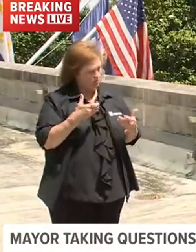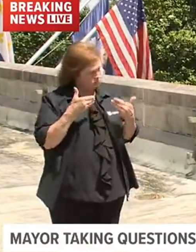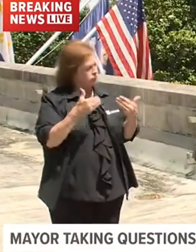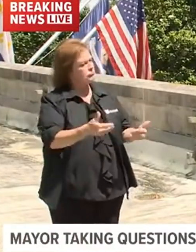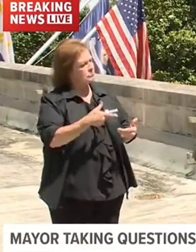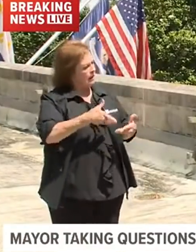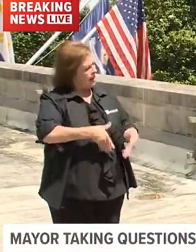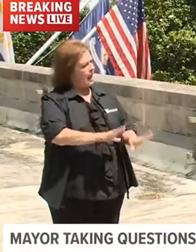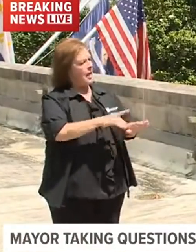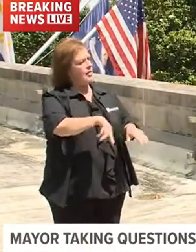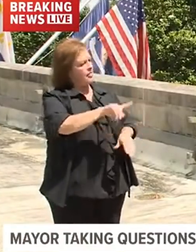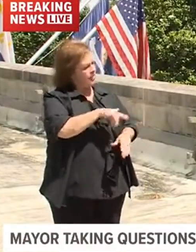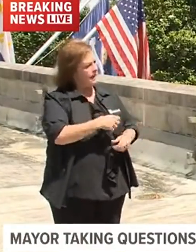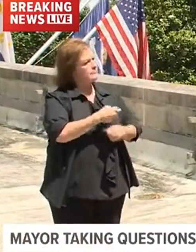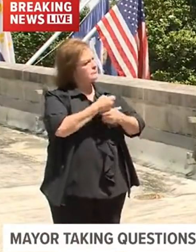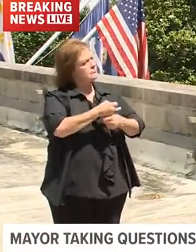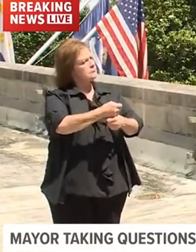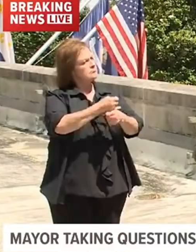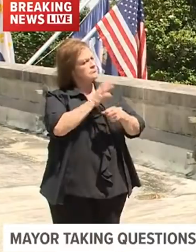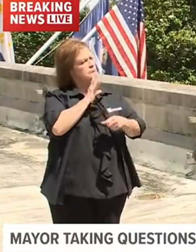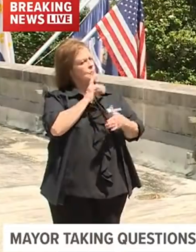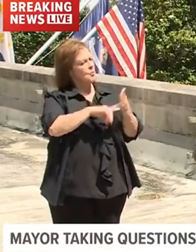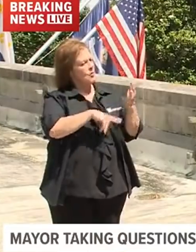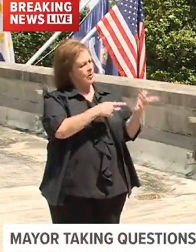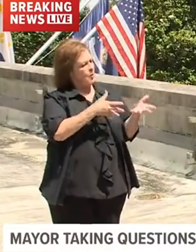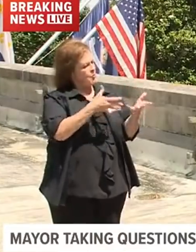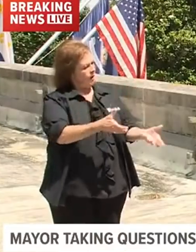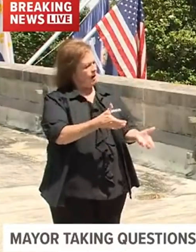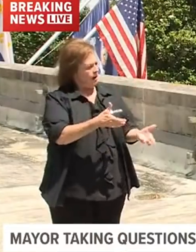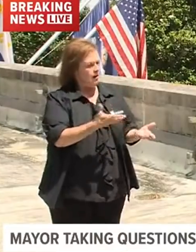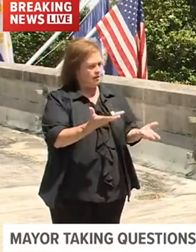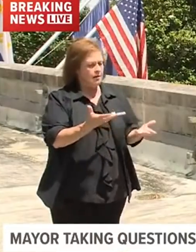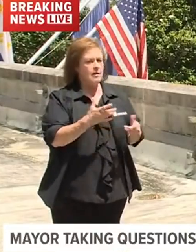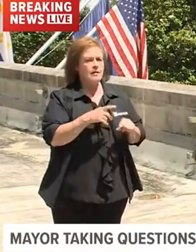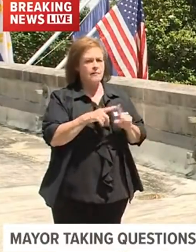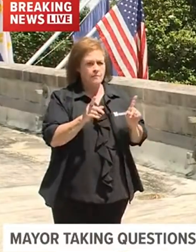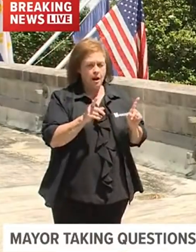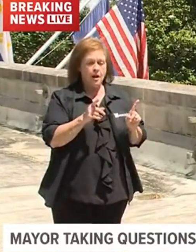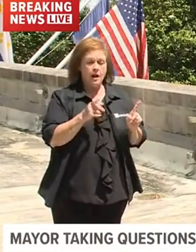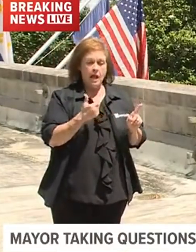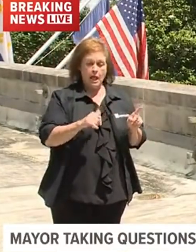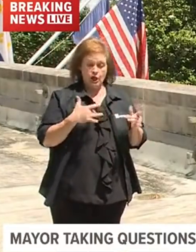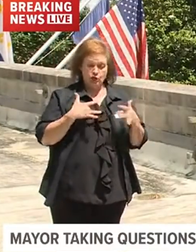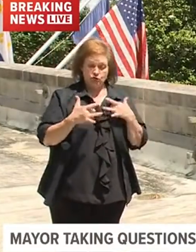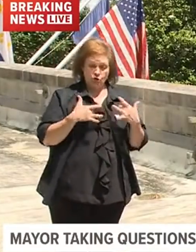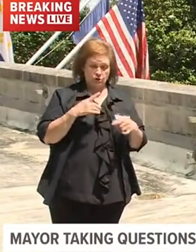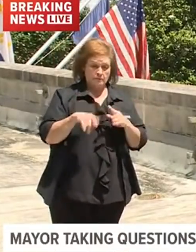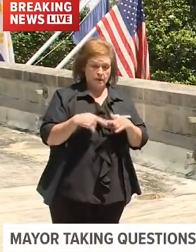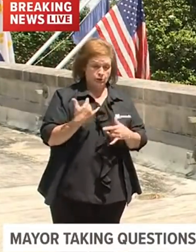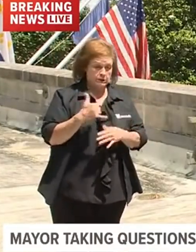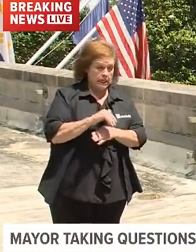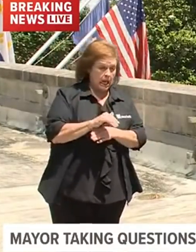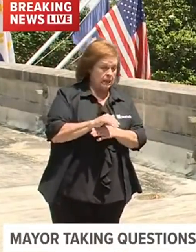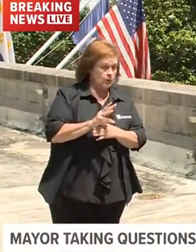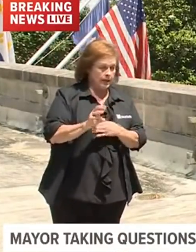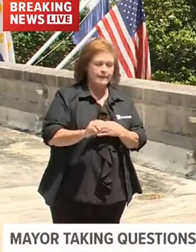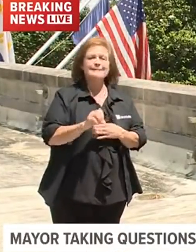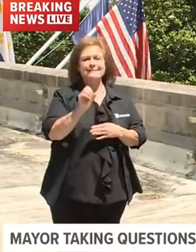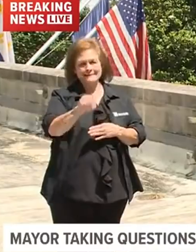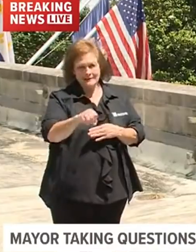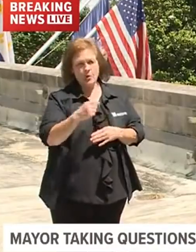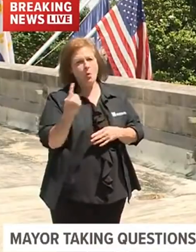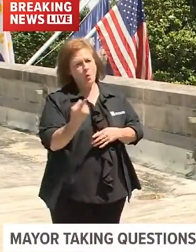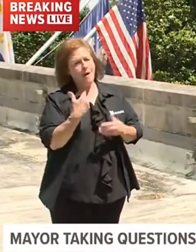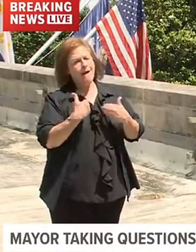their constitutional rights. As far as are we prepared, are there any concerns for tonight or going through the weekend? There's always concerns,